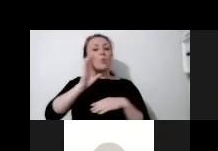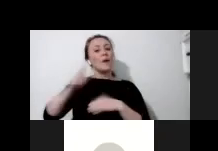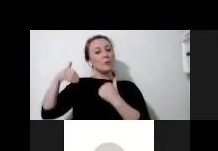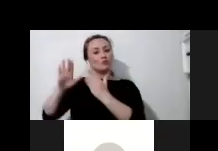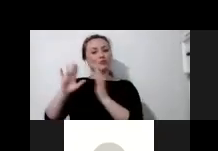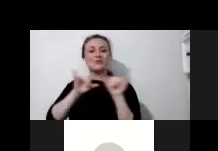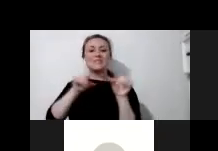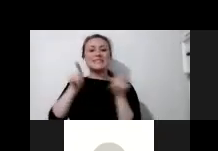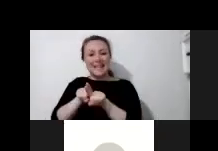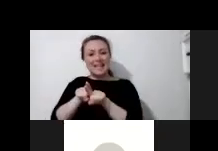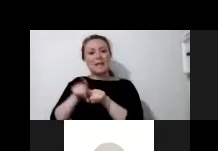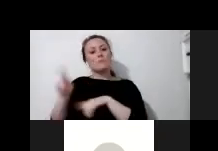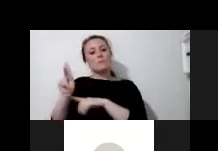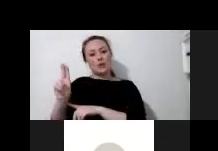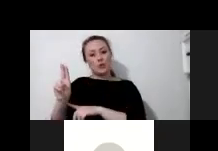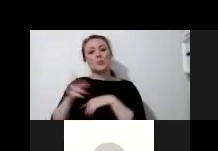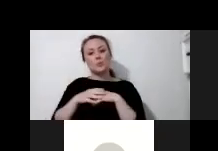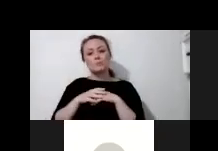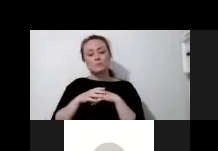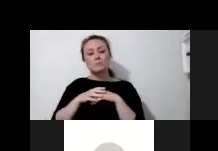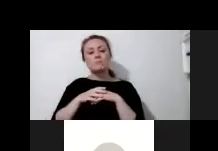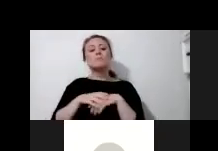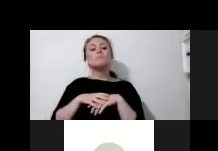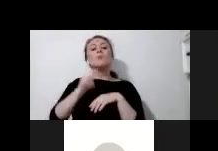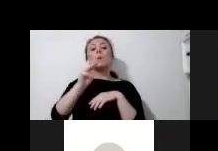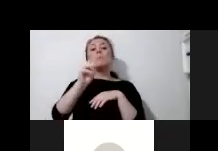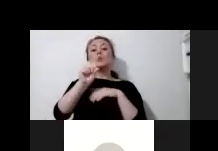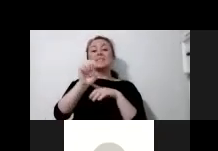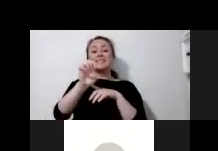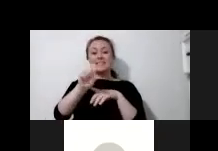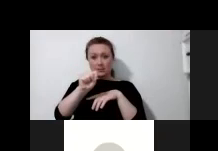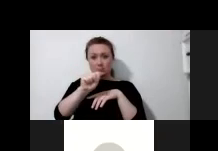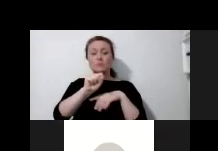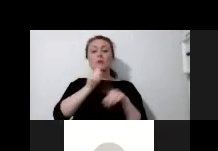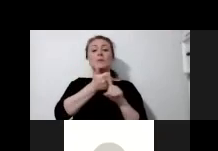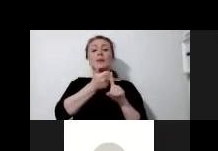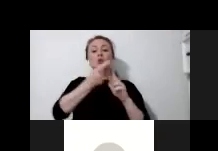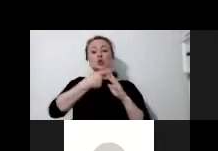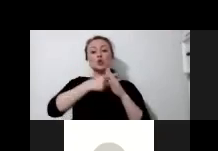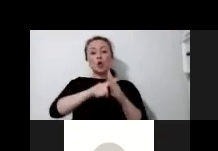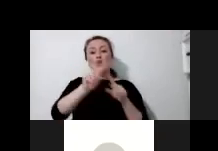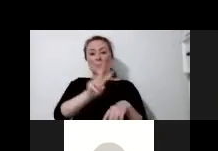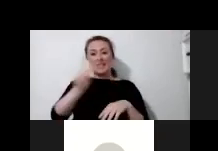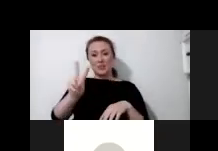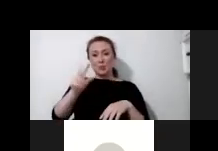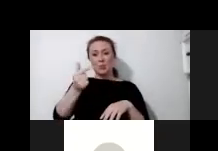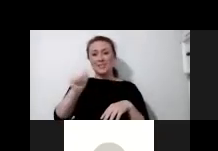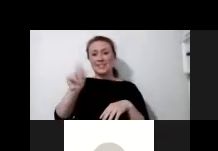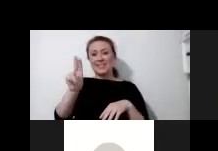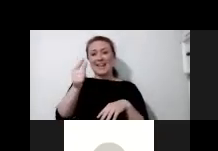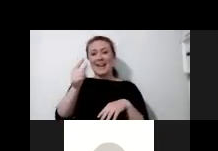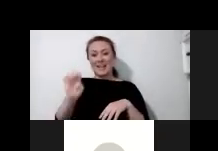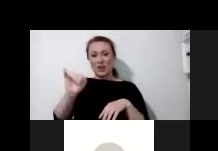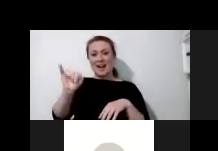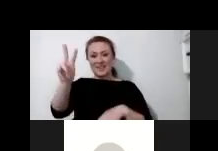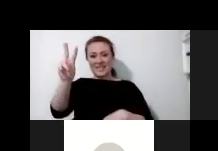Moses, one of the staff, he started a 22 gauge IV. And it was one in which, just think, this